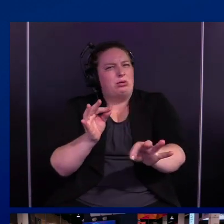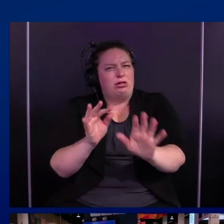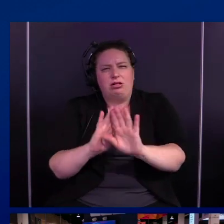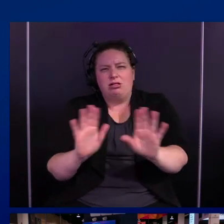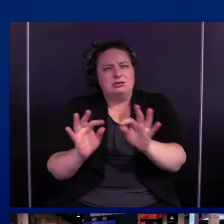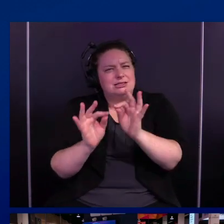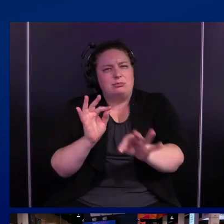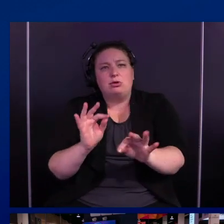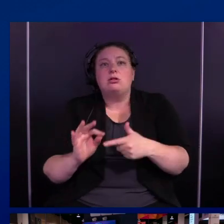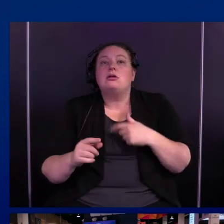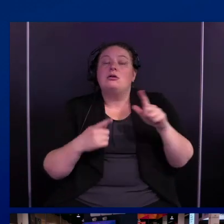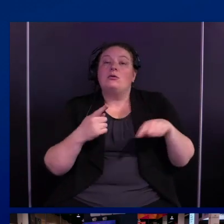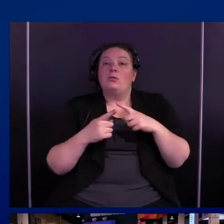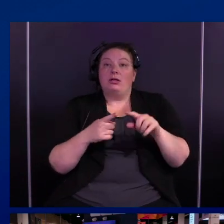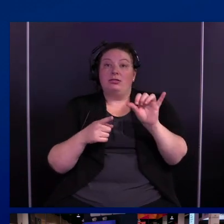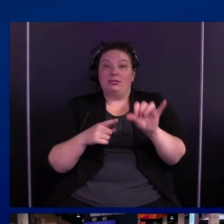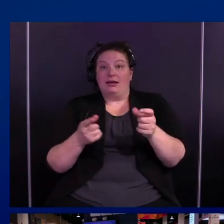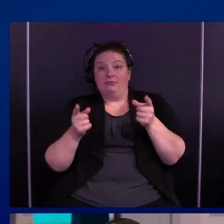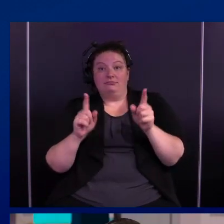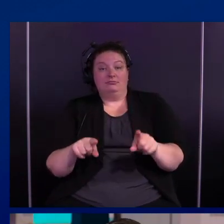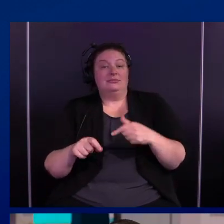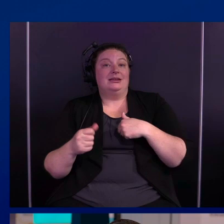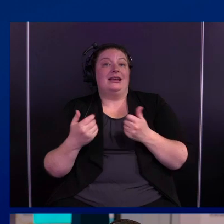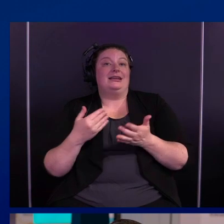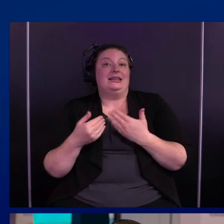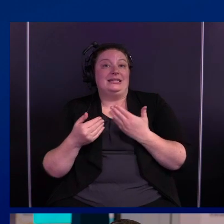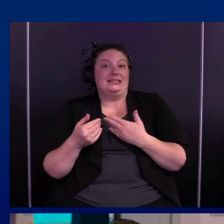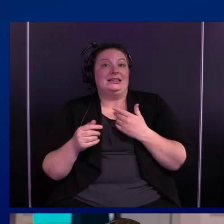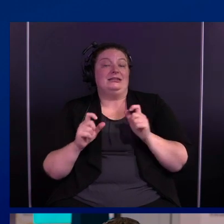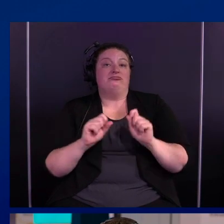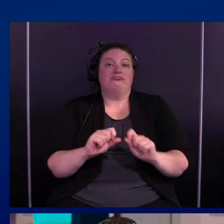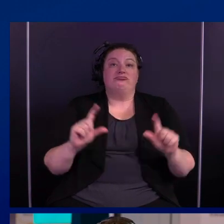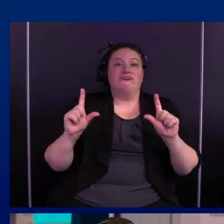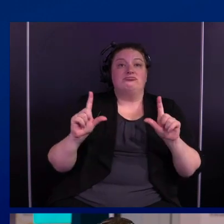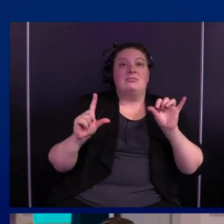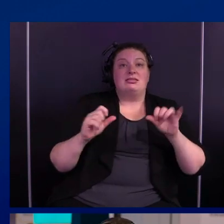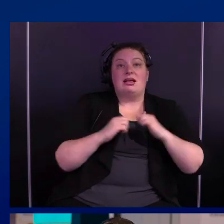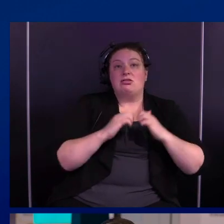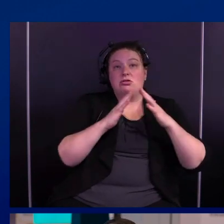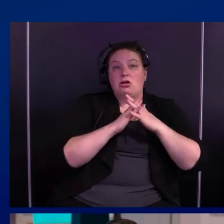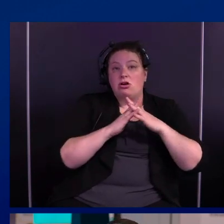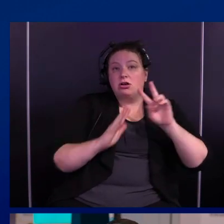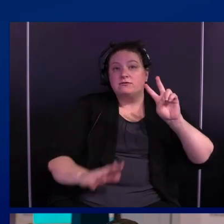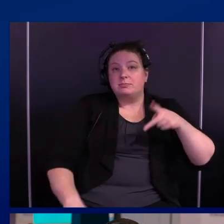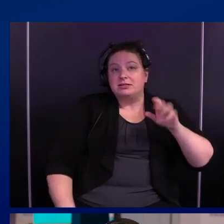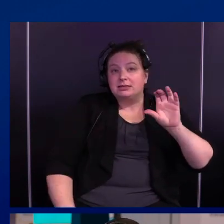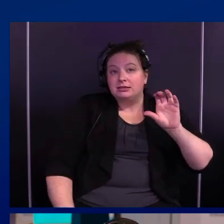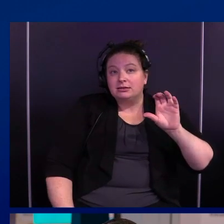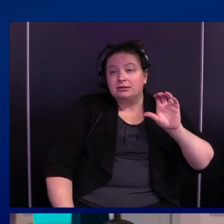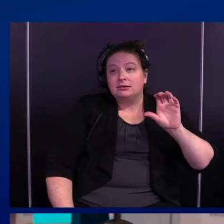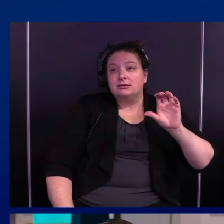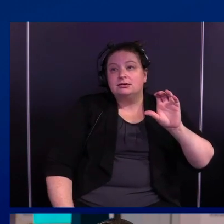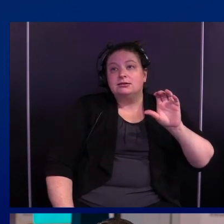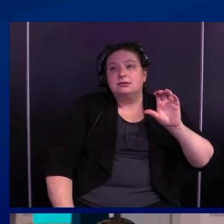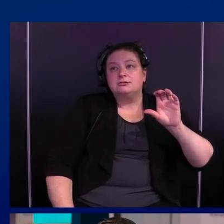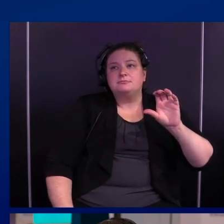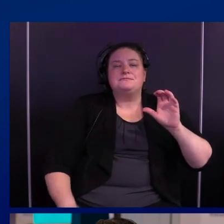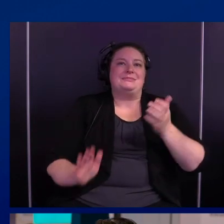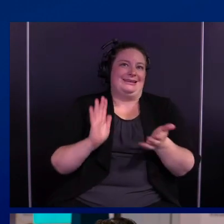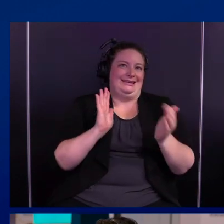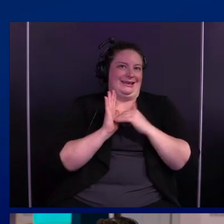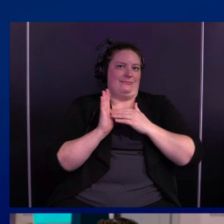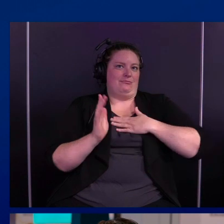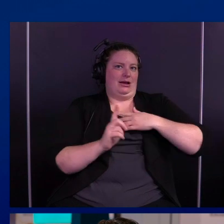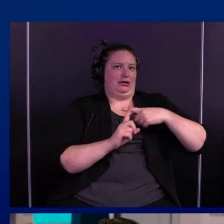do that, I can just very easily go to that launched VPC. Now again, now I'm in my